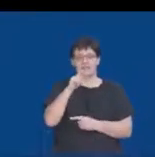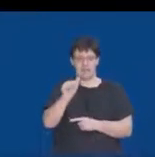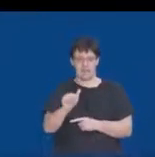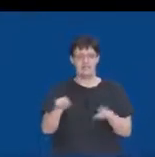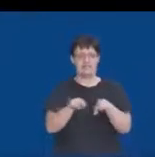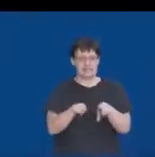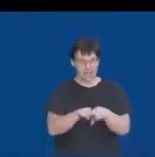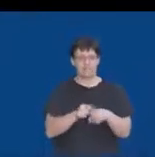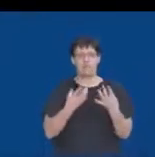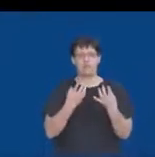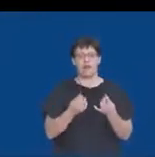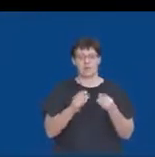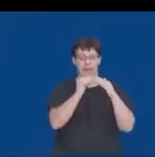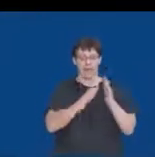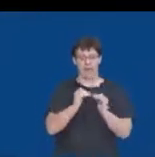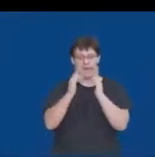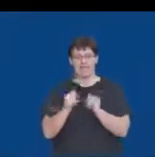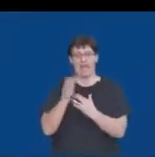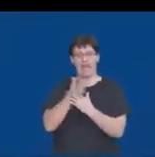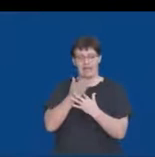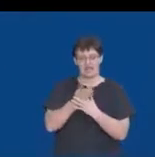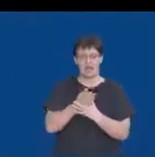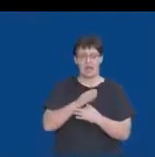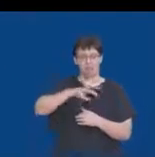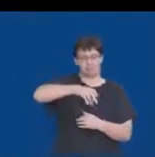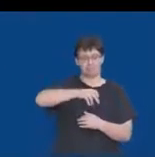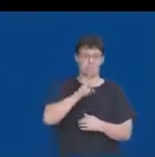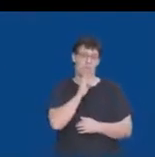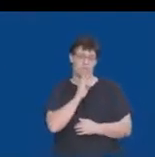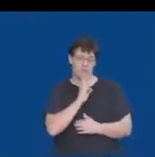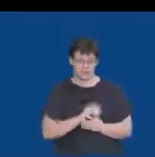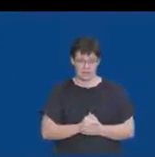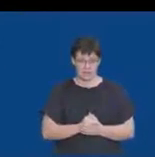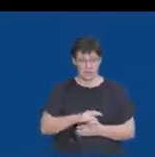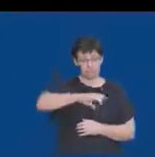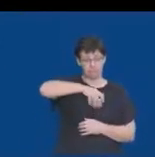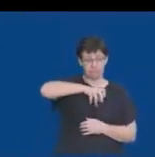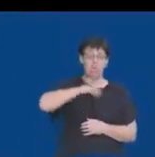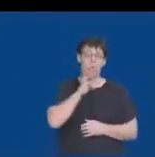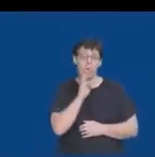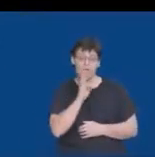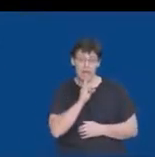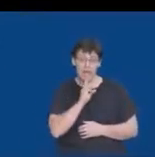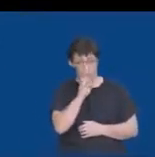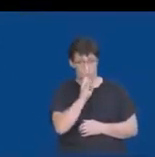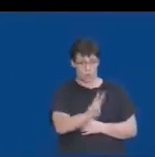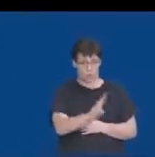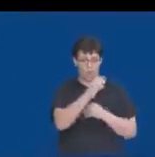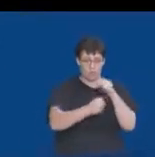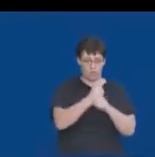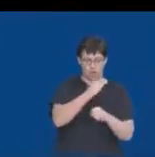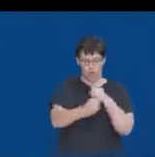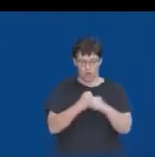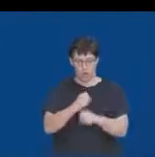data, for the number of households that have access to tap water. So we're looking at tap water, and we're looking at the different